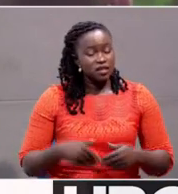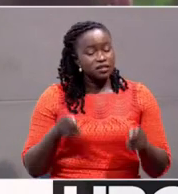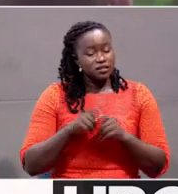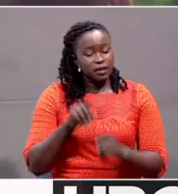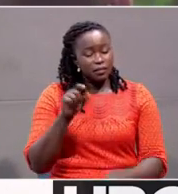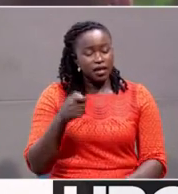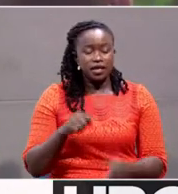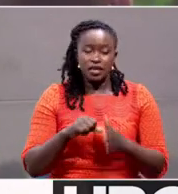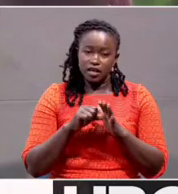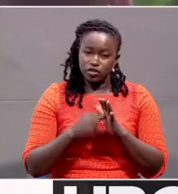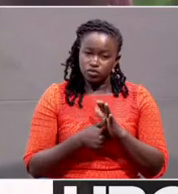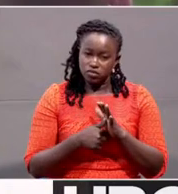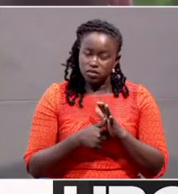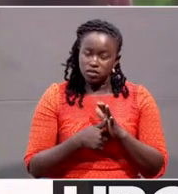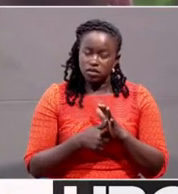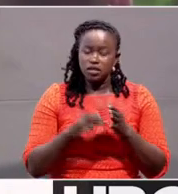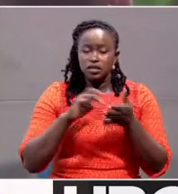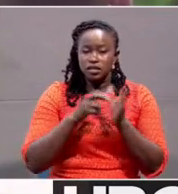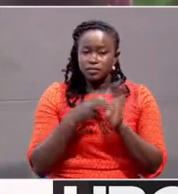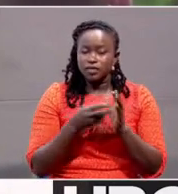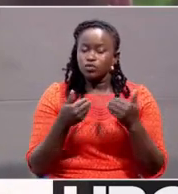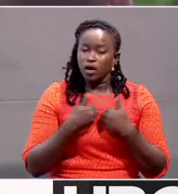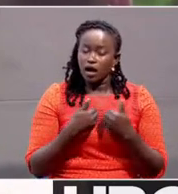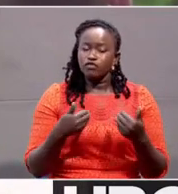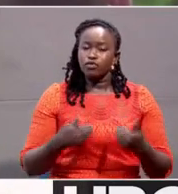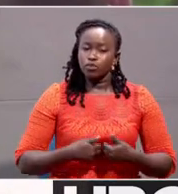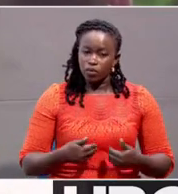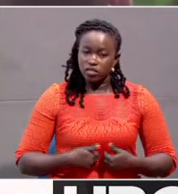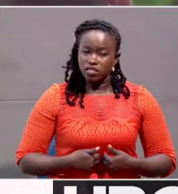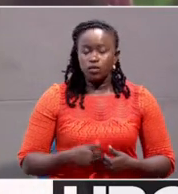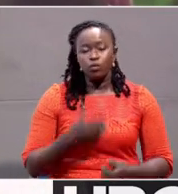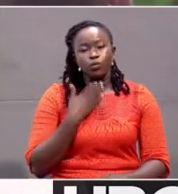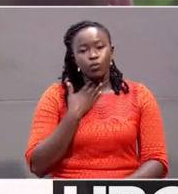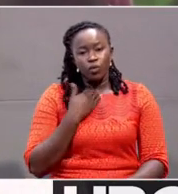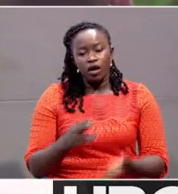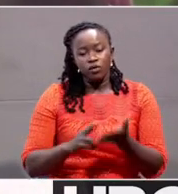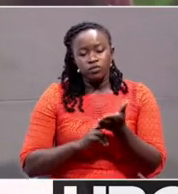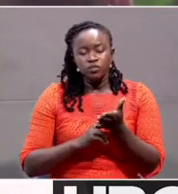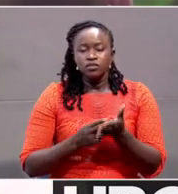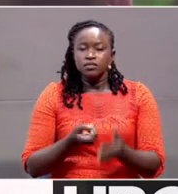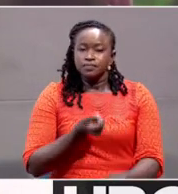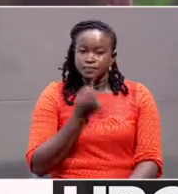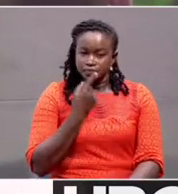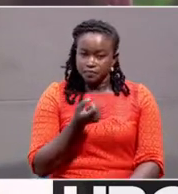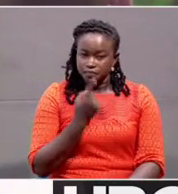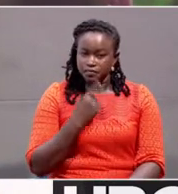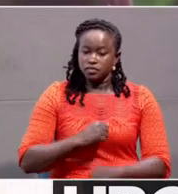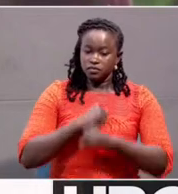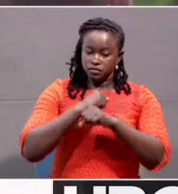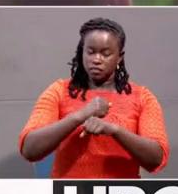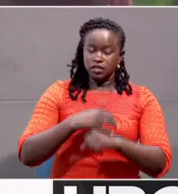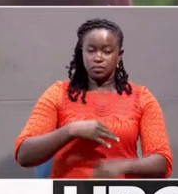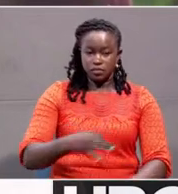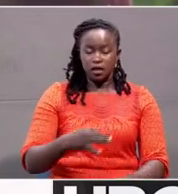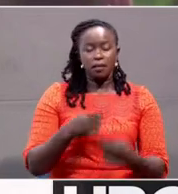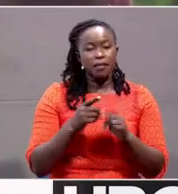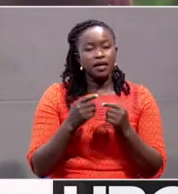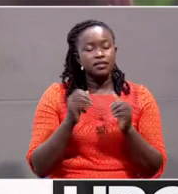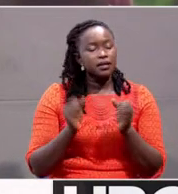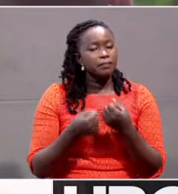concern. So what this means, we have adolescents who would like to use contraceptives but are unable